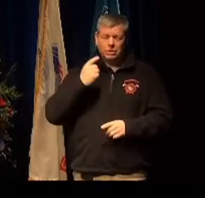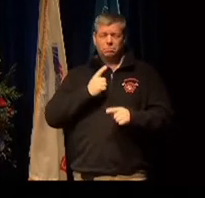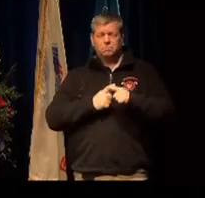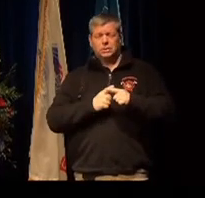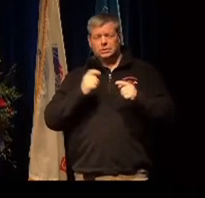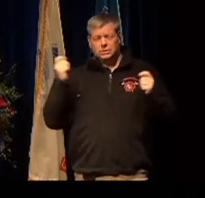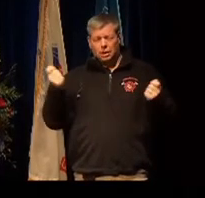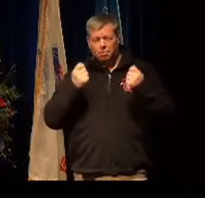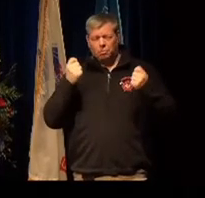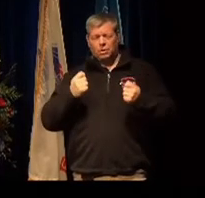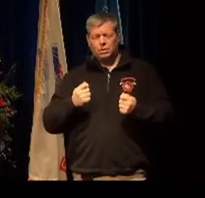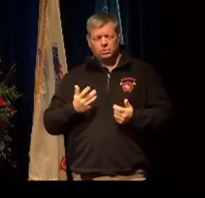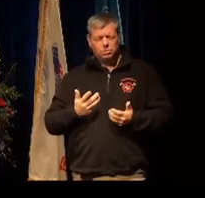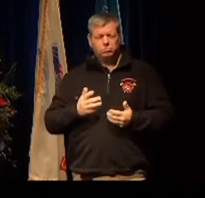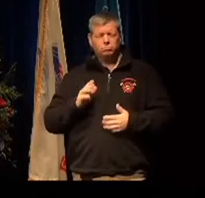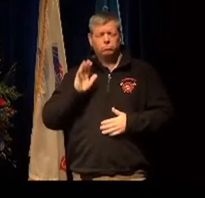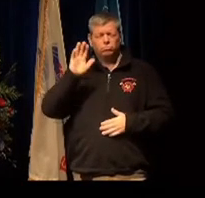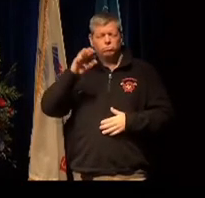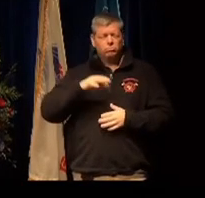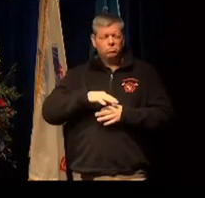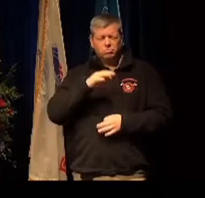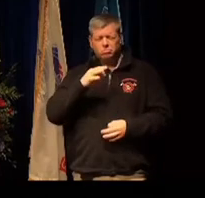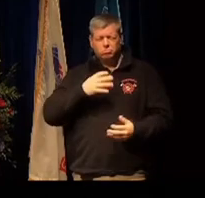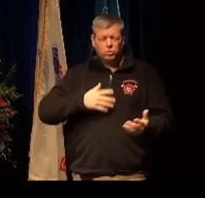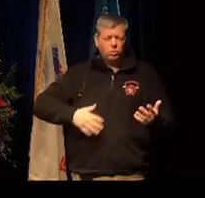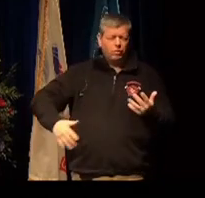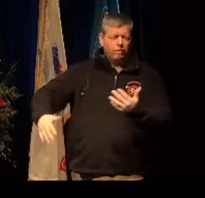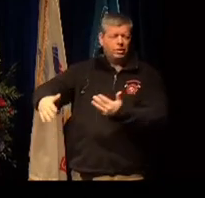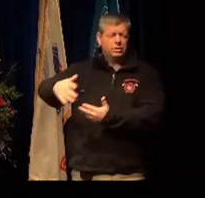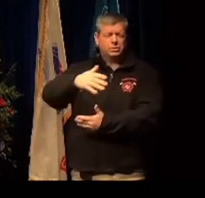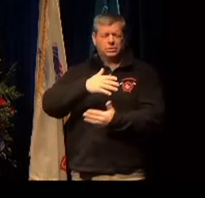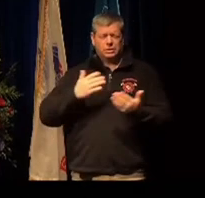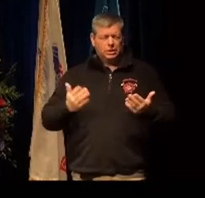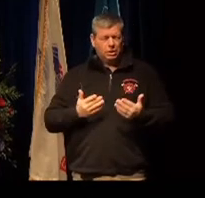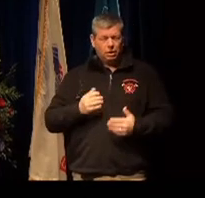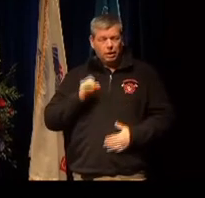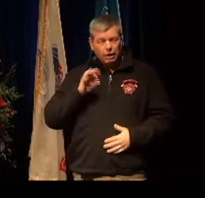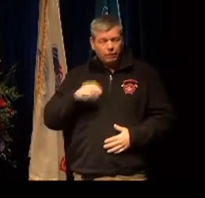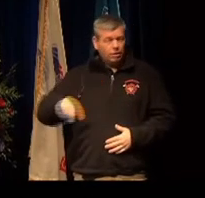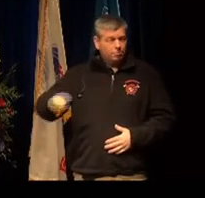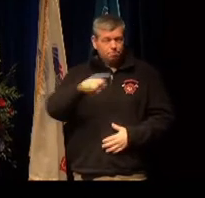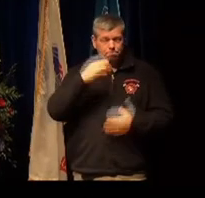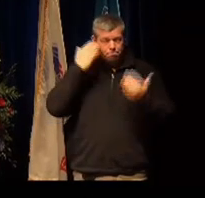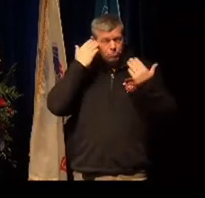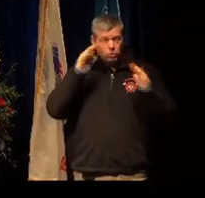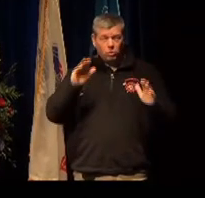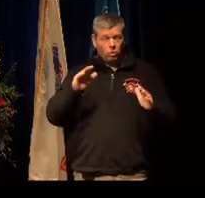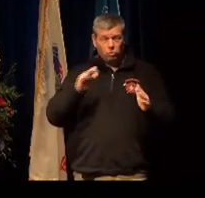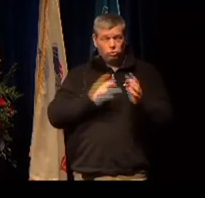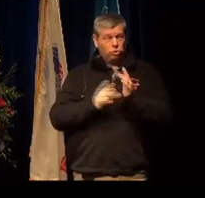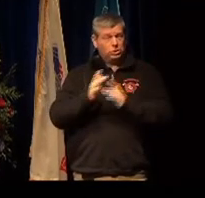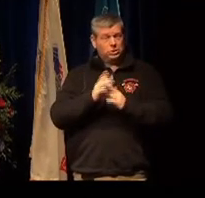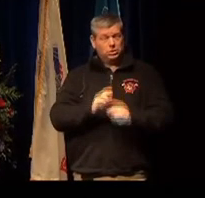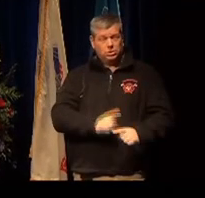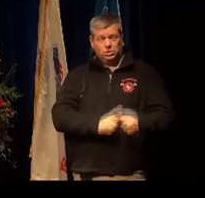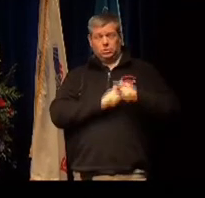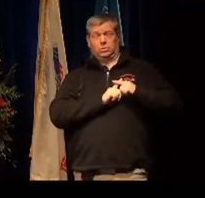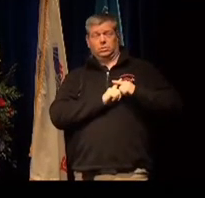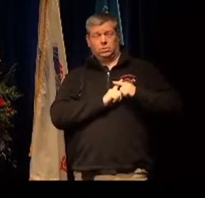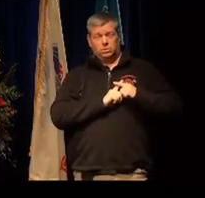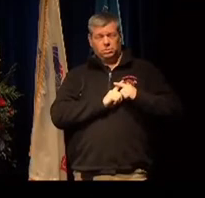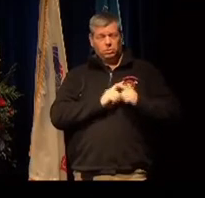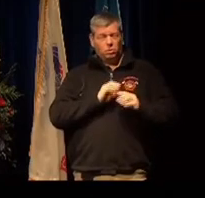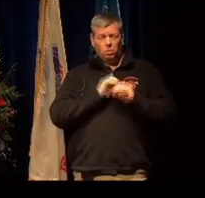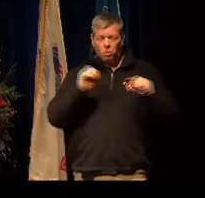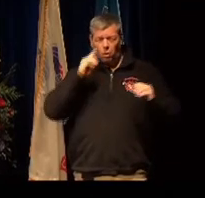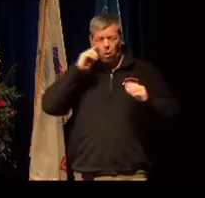pray that you would move among us today. Lord, if there is anyone here who does not know Christ as their personal Savior like Gary did and does not have the hope of